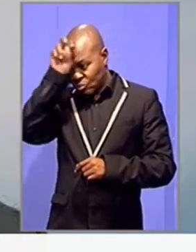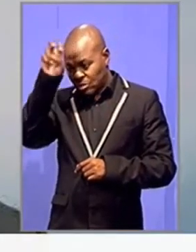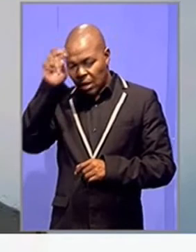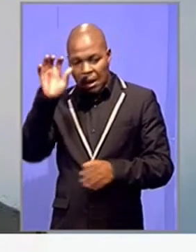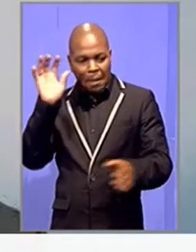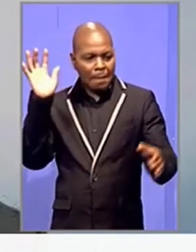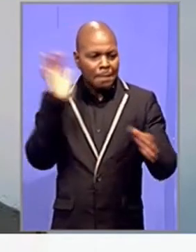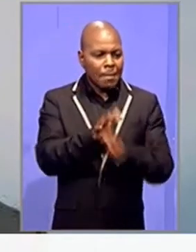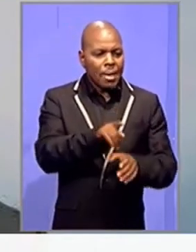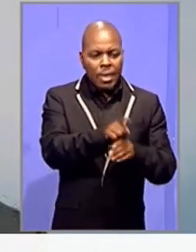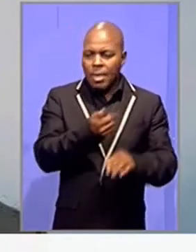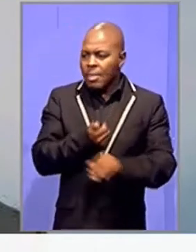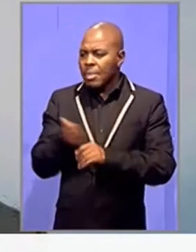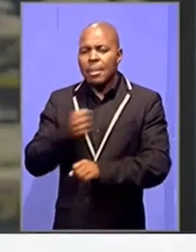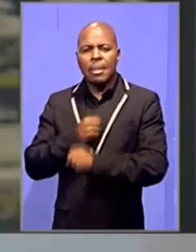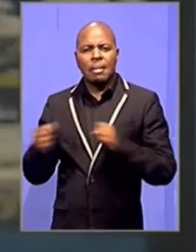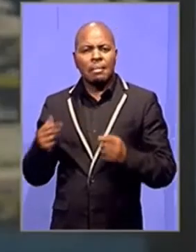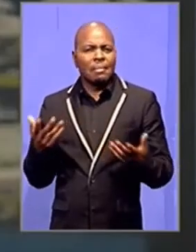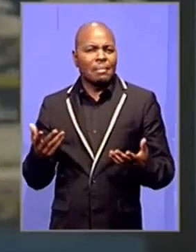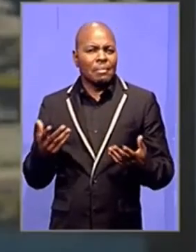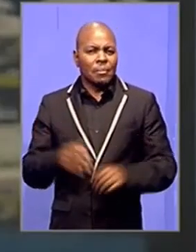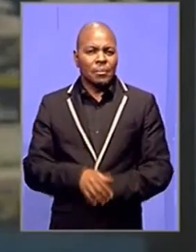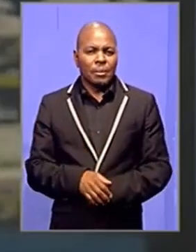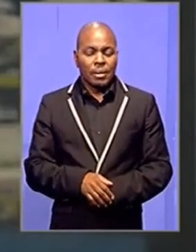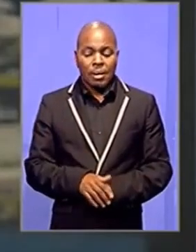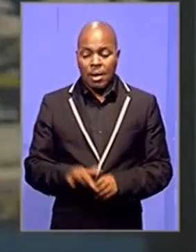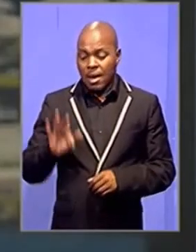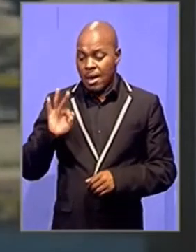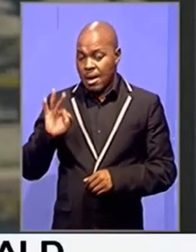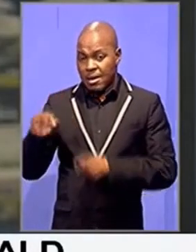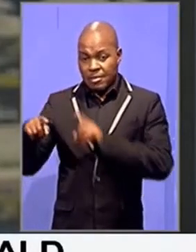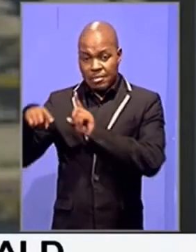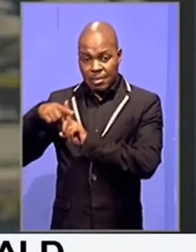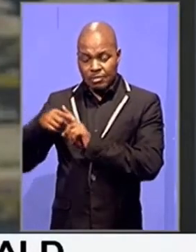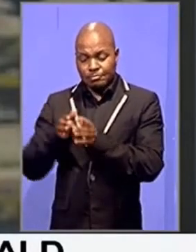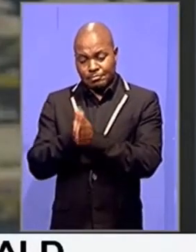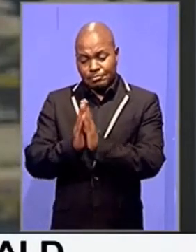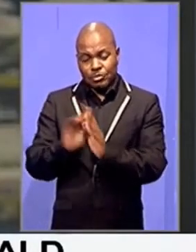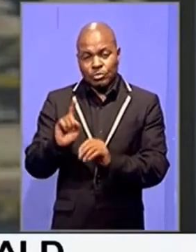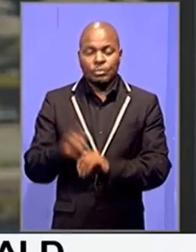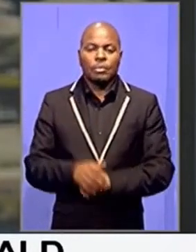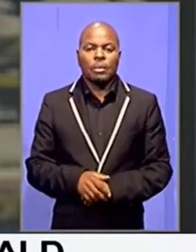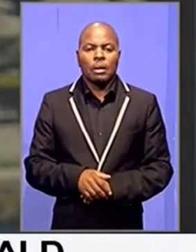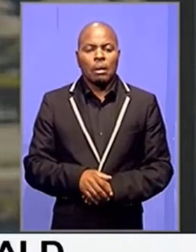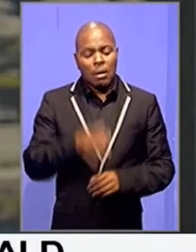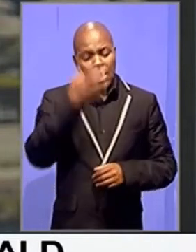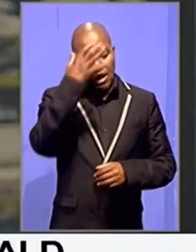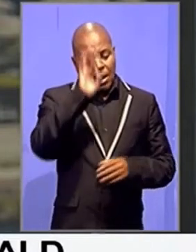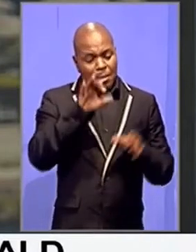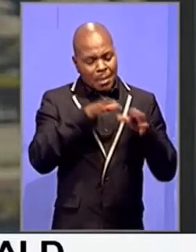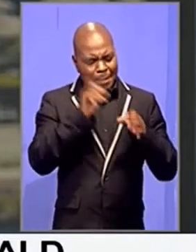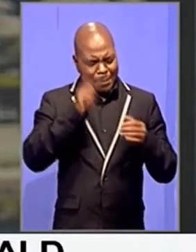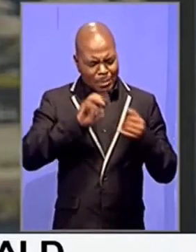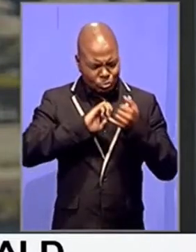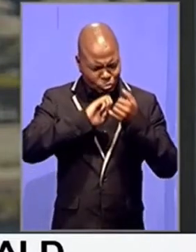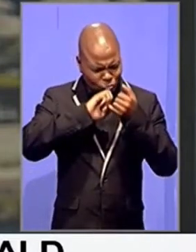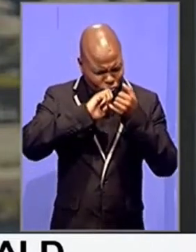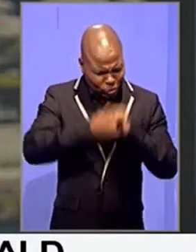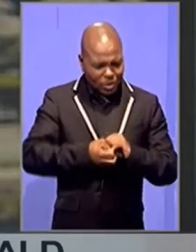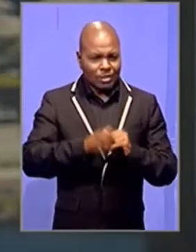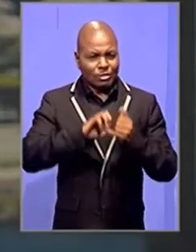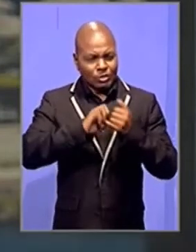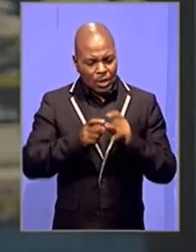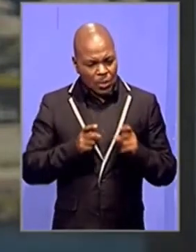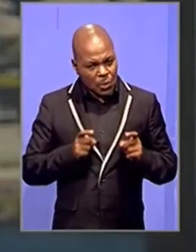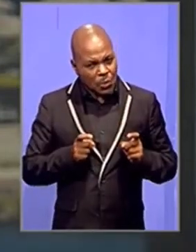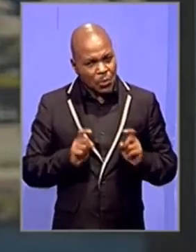unprovoked invasion of Ukraine. The Freedom Front Plus appeals to the government to do everything and as quick